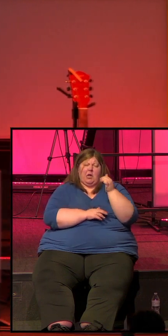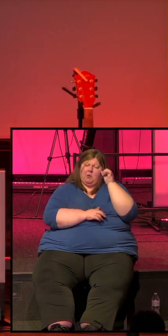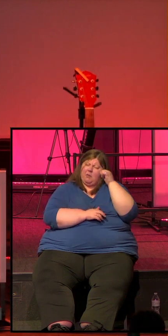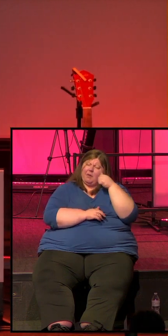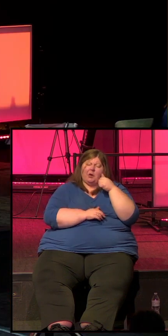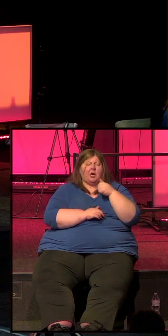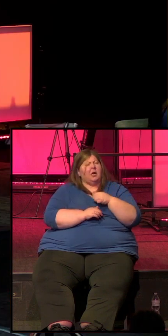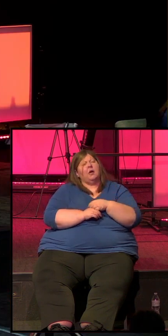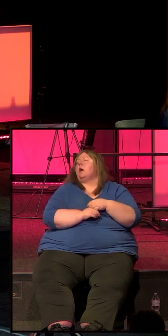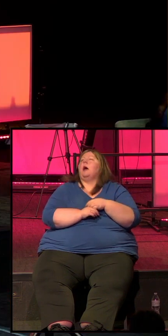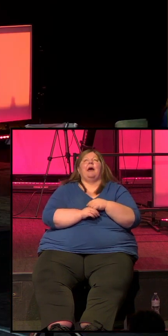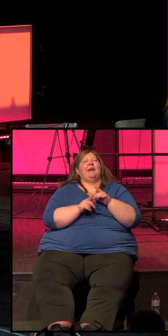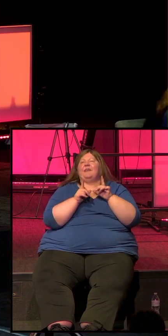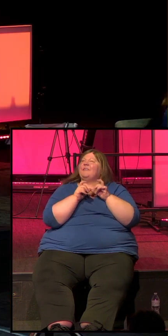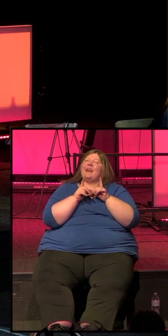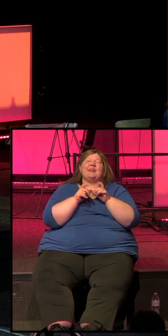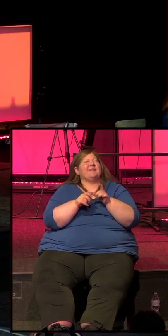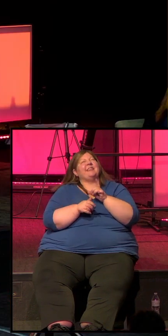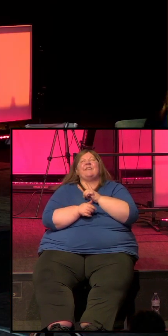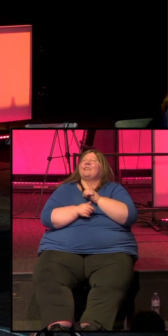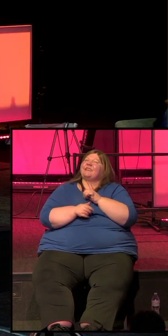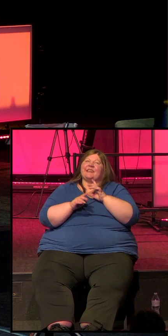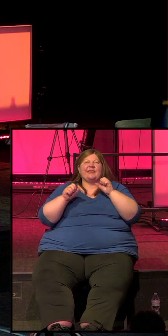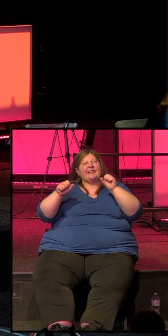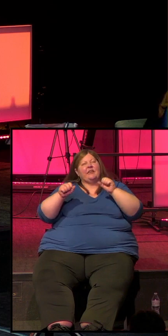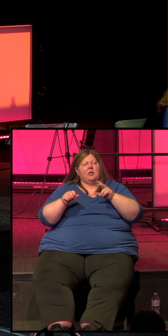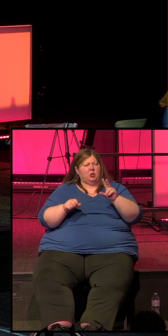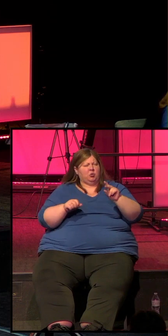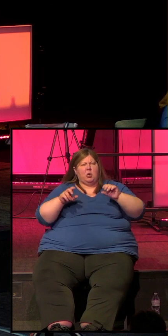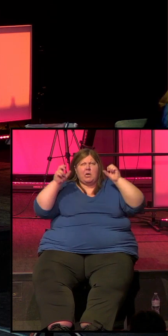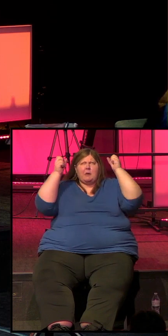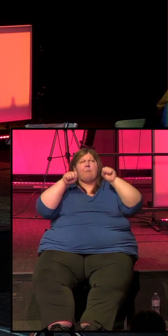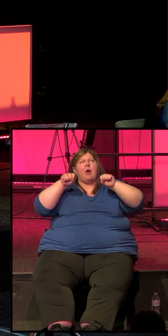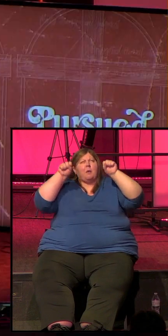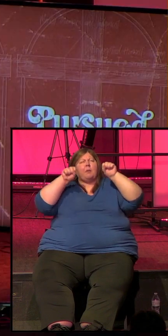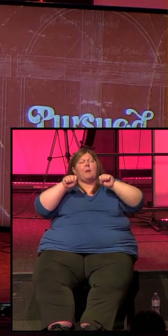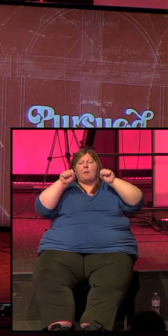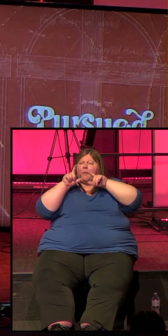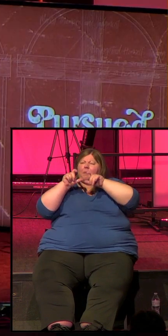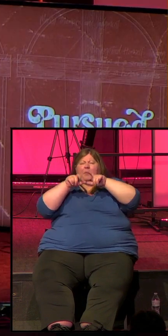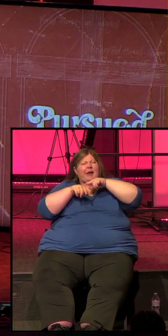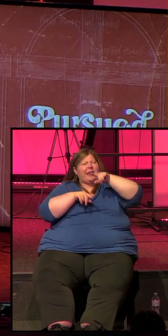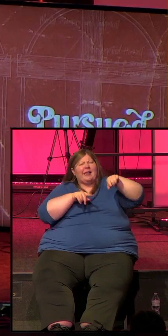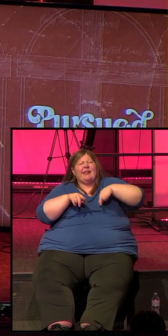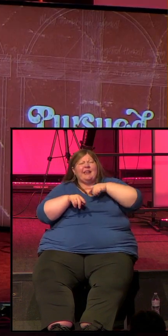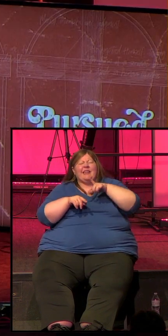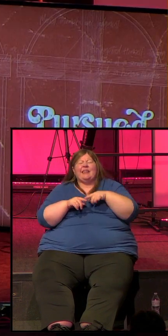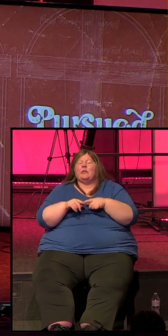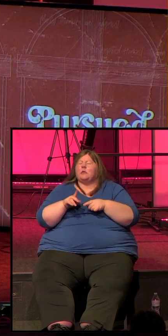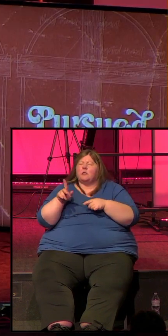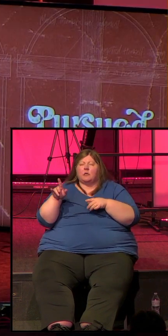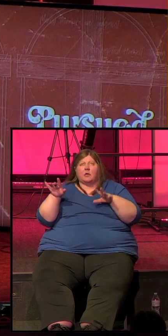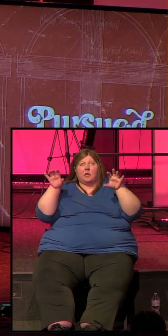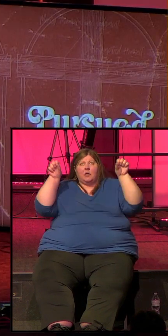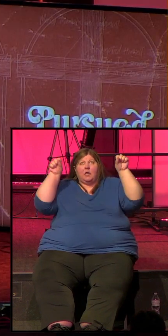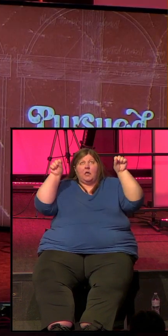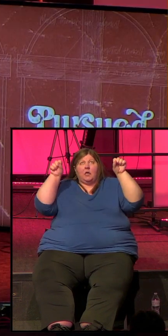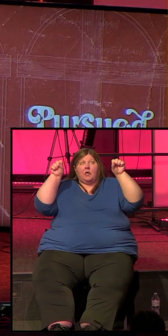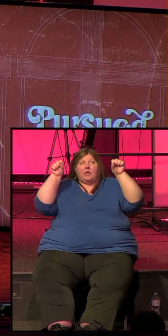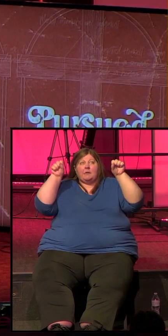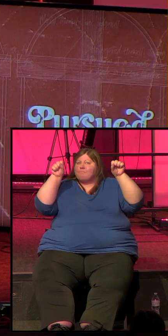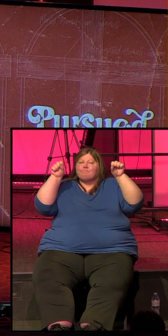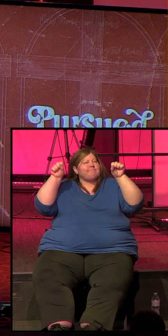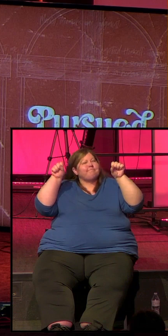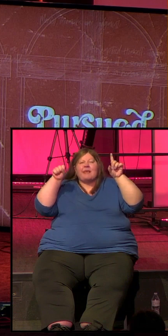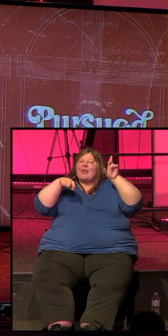up to the officer in charge, and he's like, all right, you got to do 20 pull-ups here, and you got to run a lap here and do this. And I ran over, and I hung on that pull-up bar, and I went, can't do